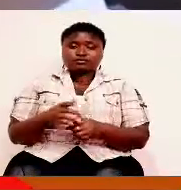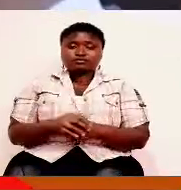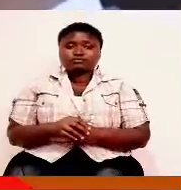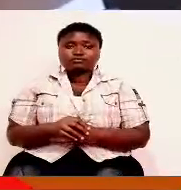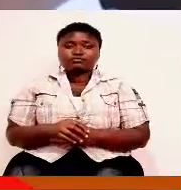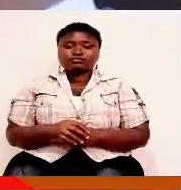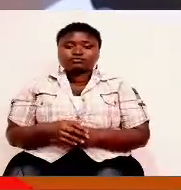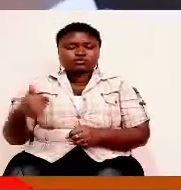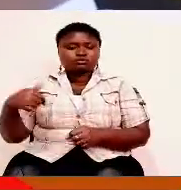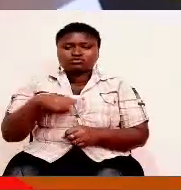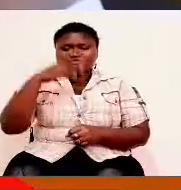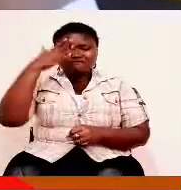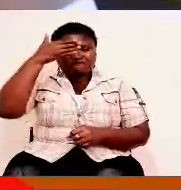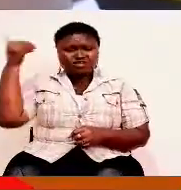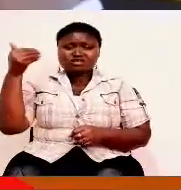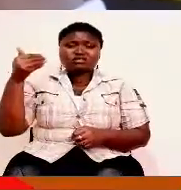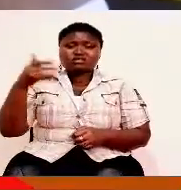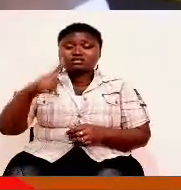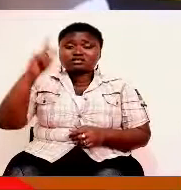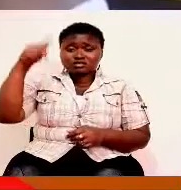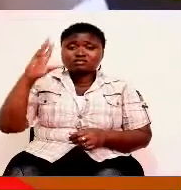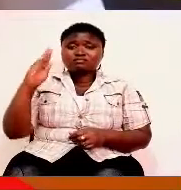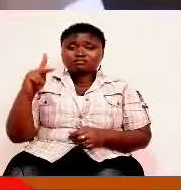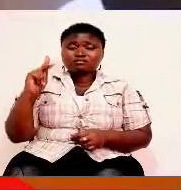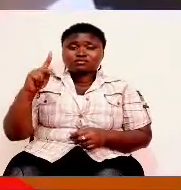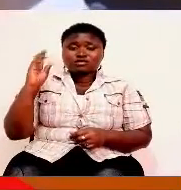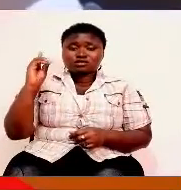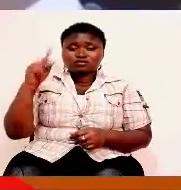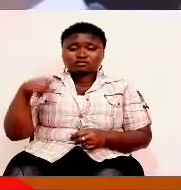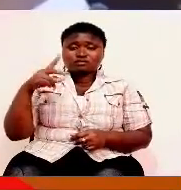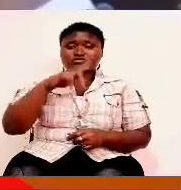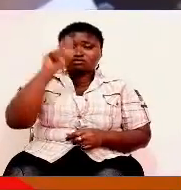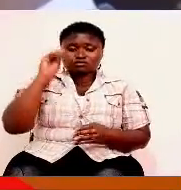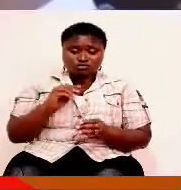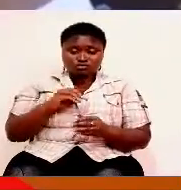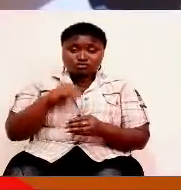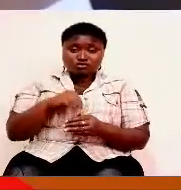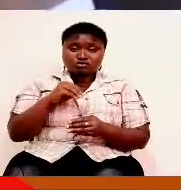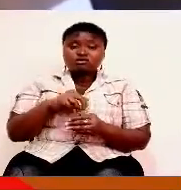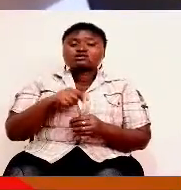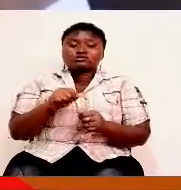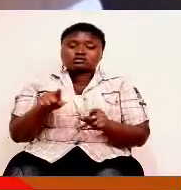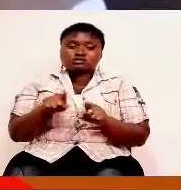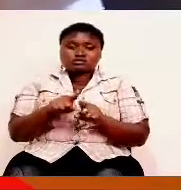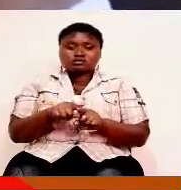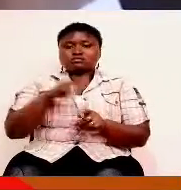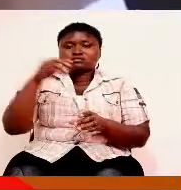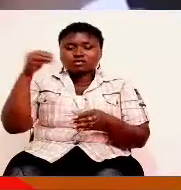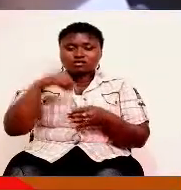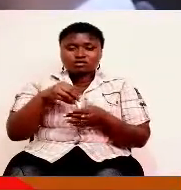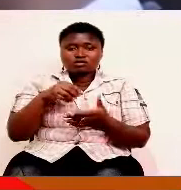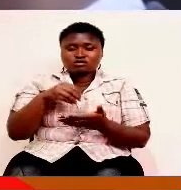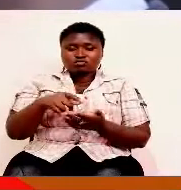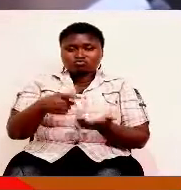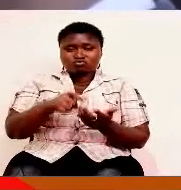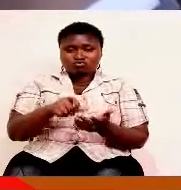should not forget that the deputy president was elected as a ticket, because we would not expect them to be